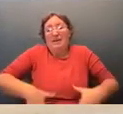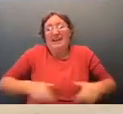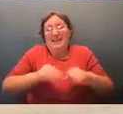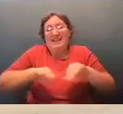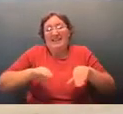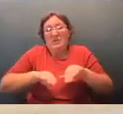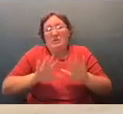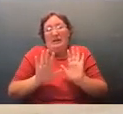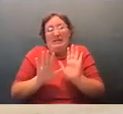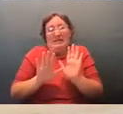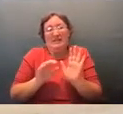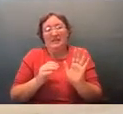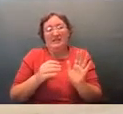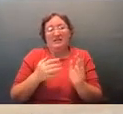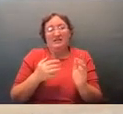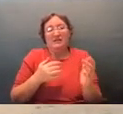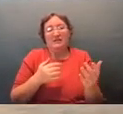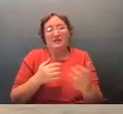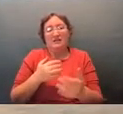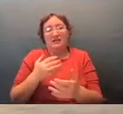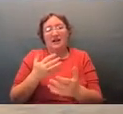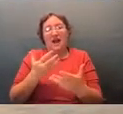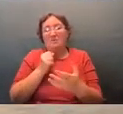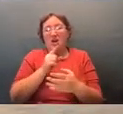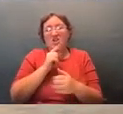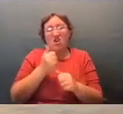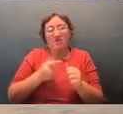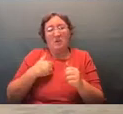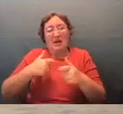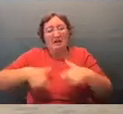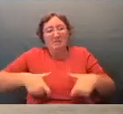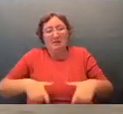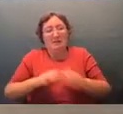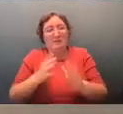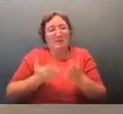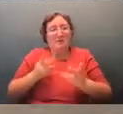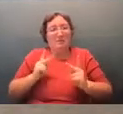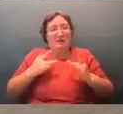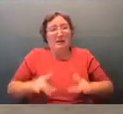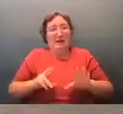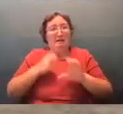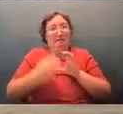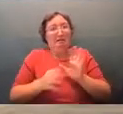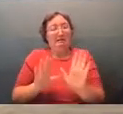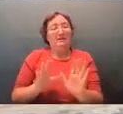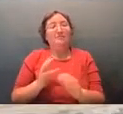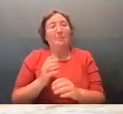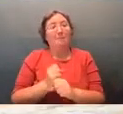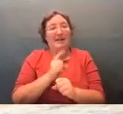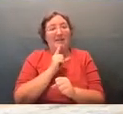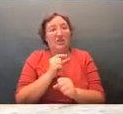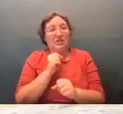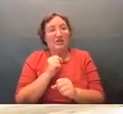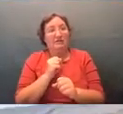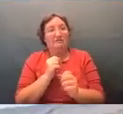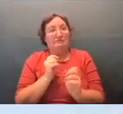if my eyes are so good, there might have been some nudity, so I wanted to keep it clear. So Wild Willies is out here.